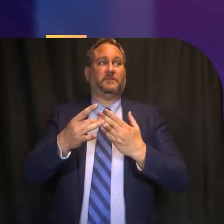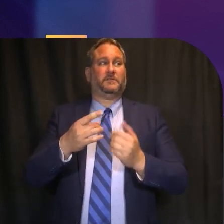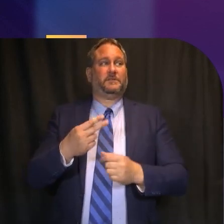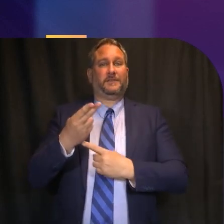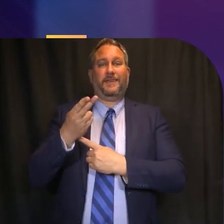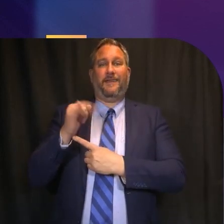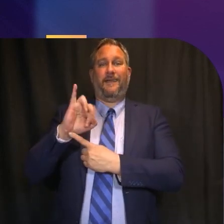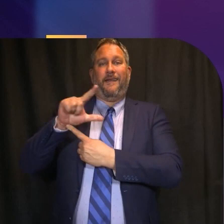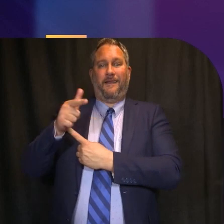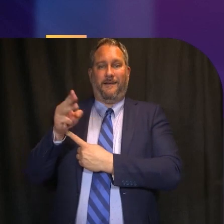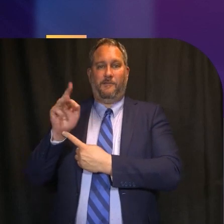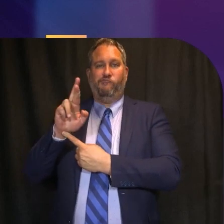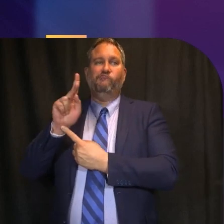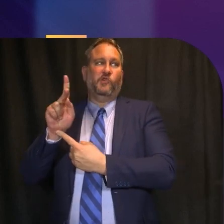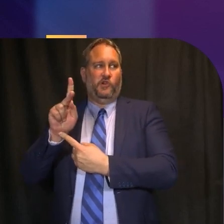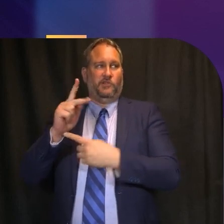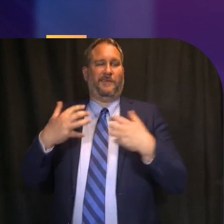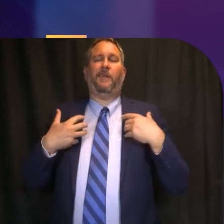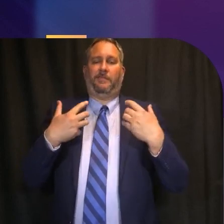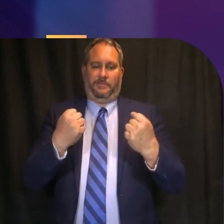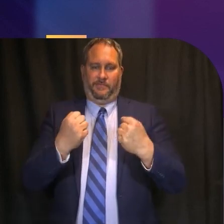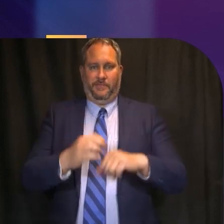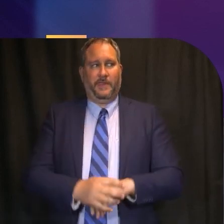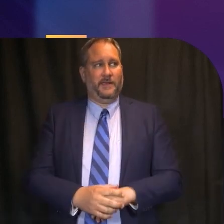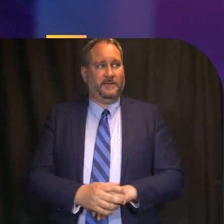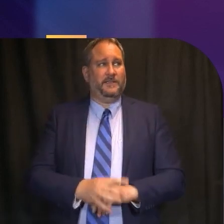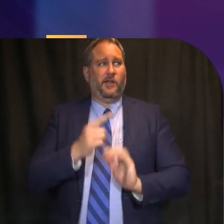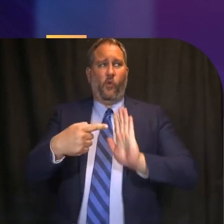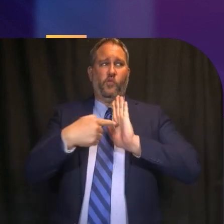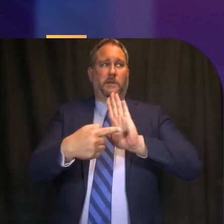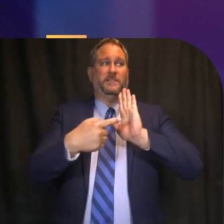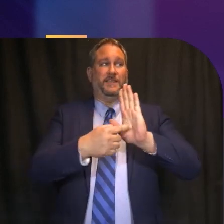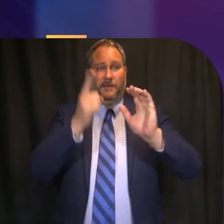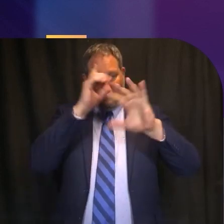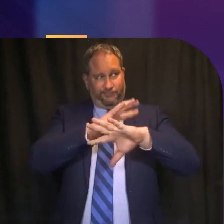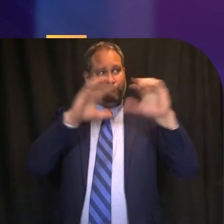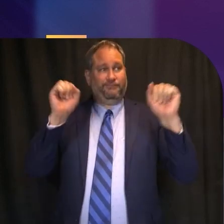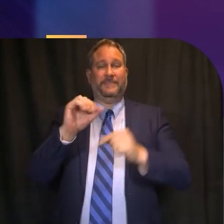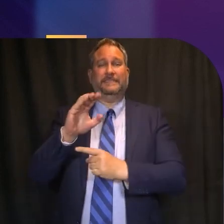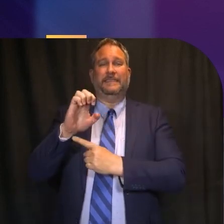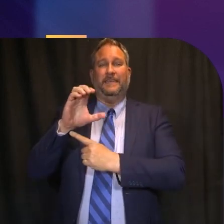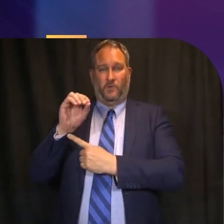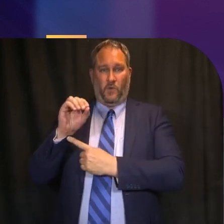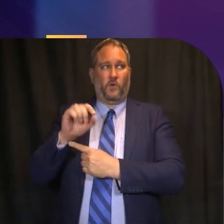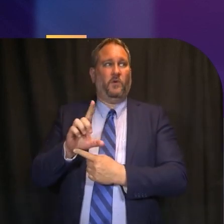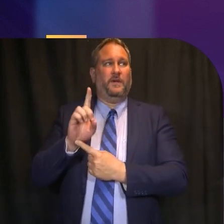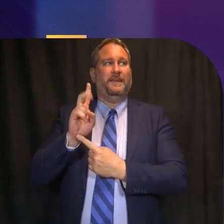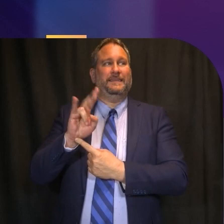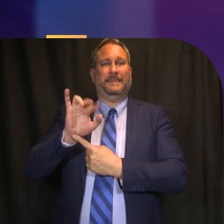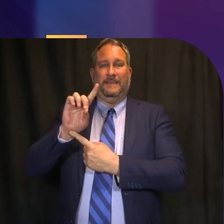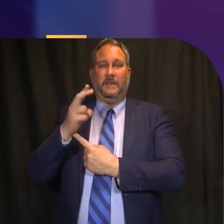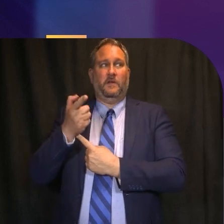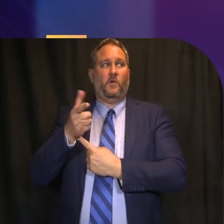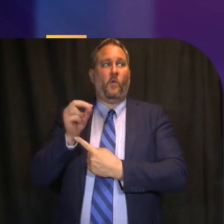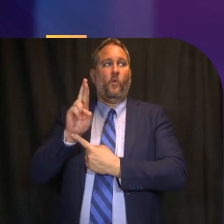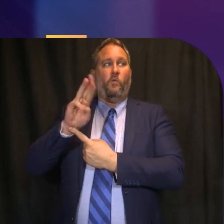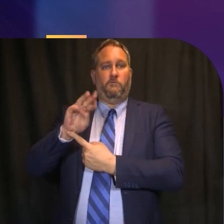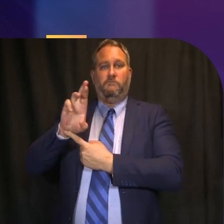and CEO, David Holmberg. Joining us to present tonight's award is U.S. Senator Bob Casey